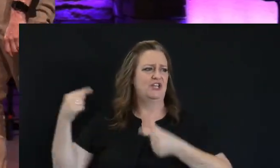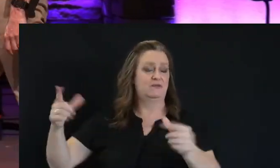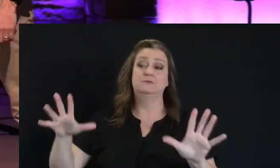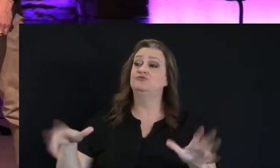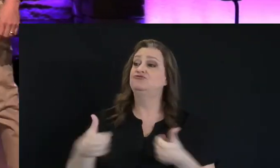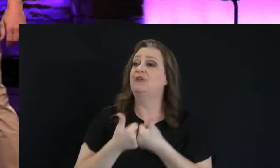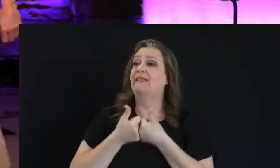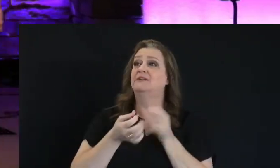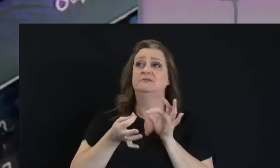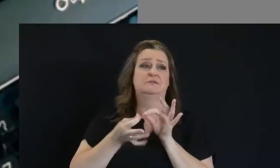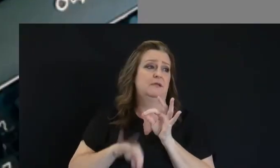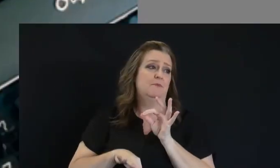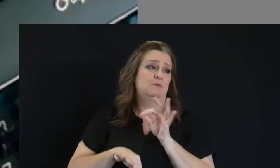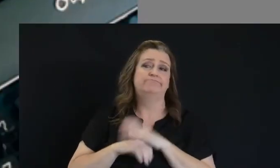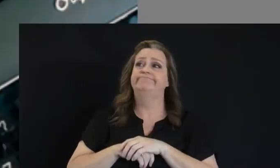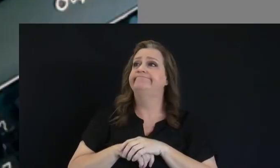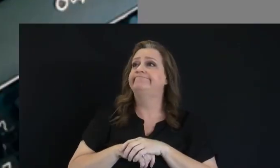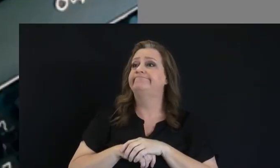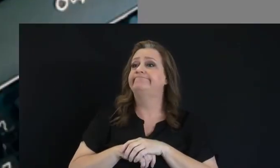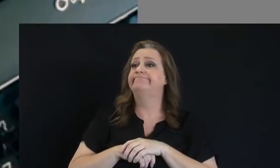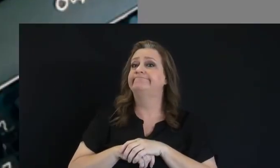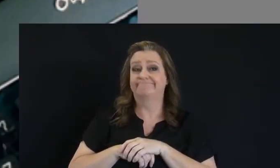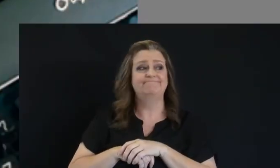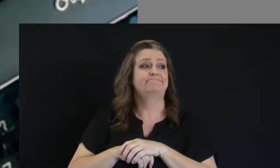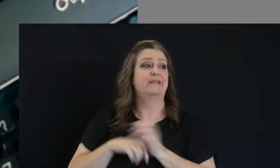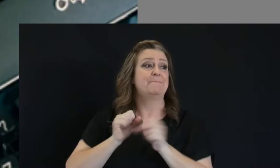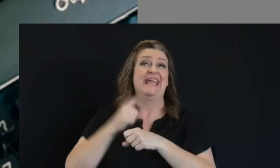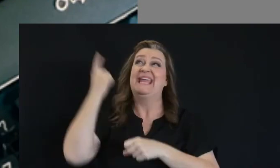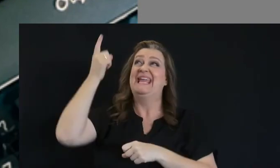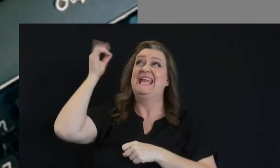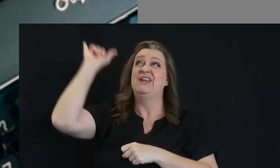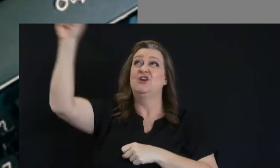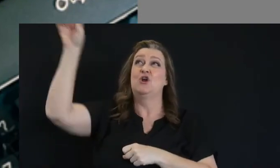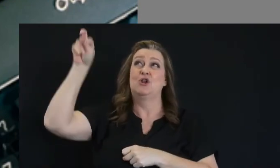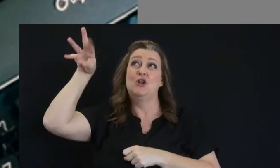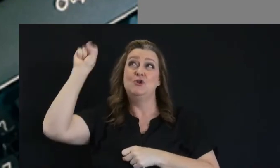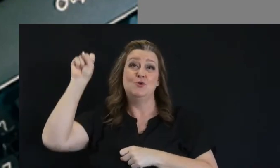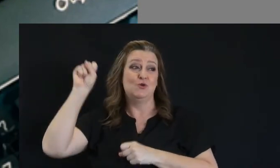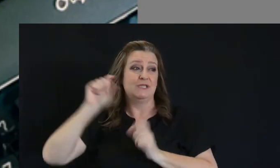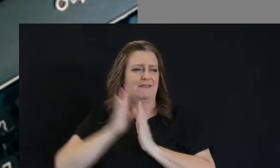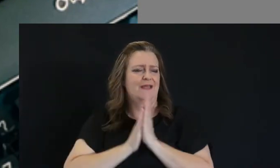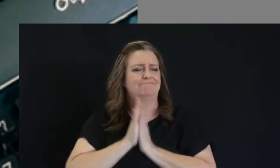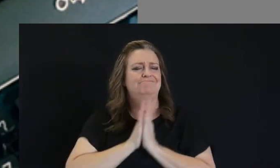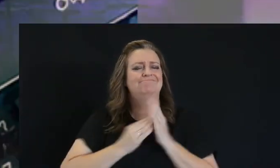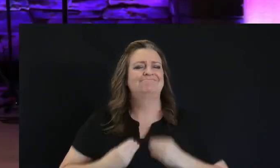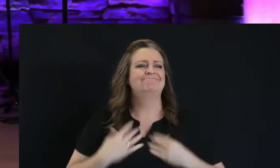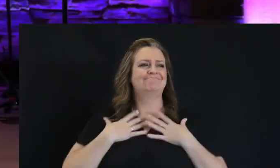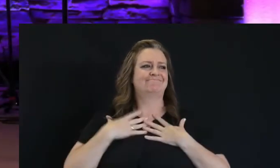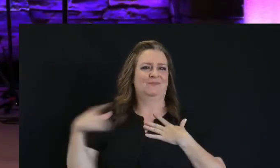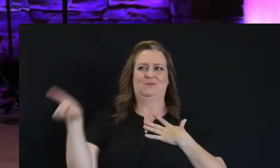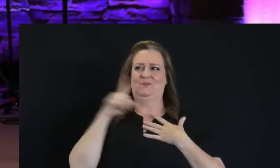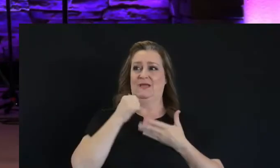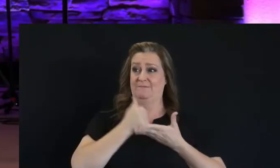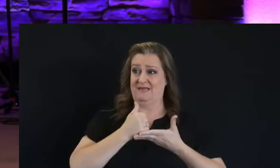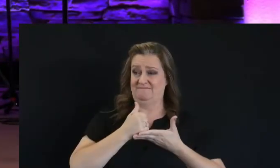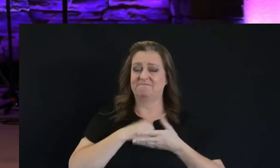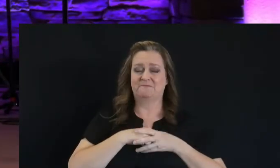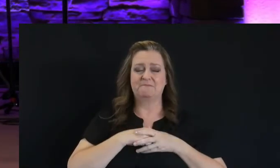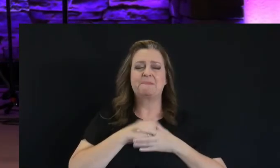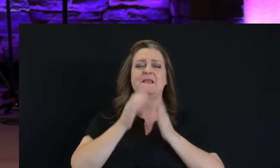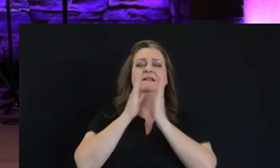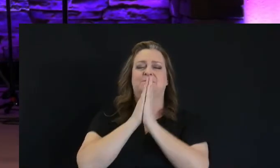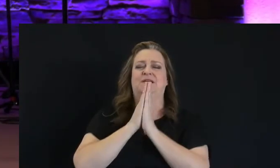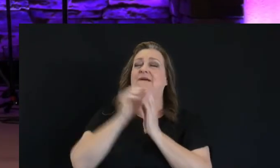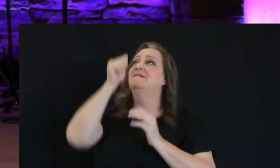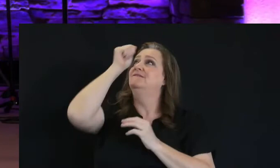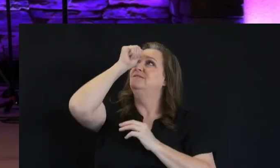very simple. Make it eternal news that ignites your engine. Amen? Let's pray. Father in heaven, we